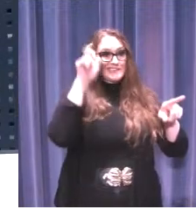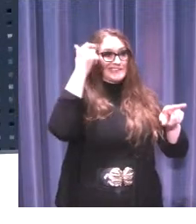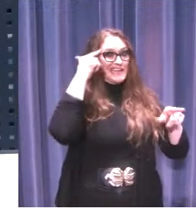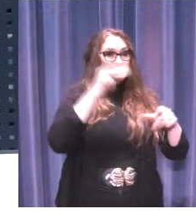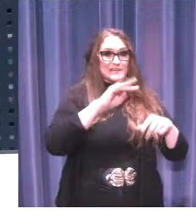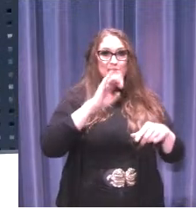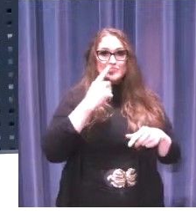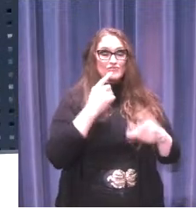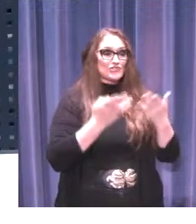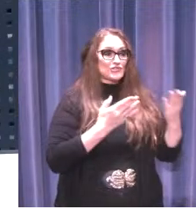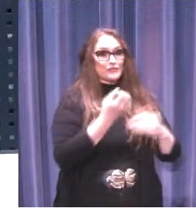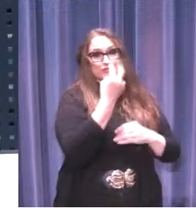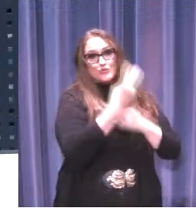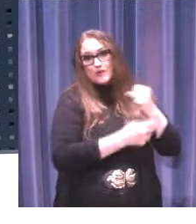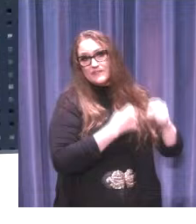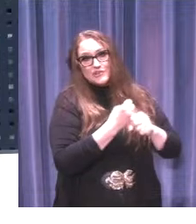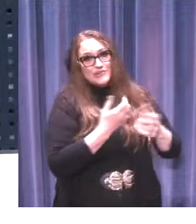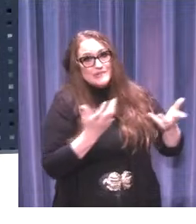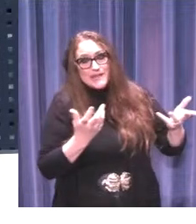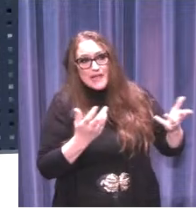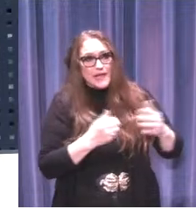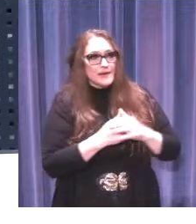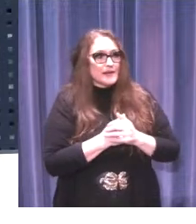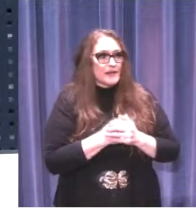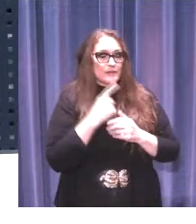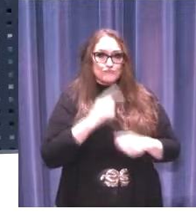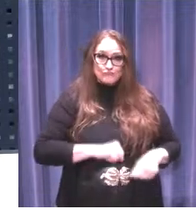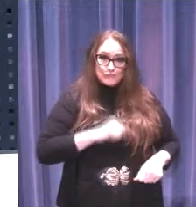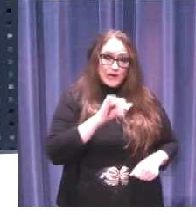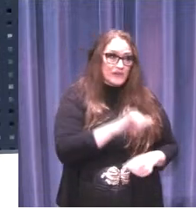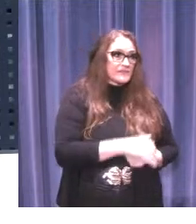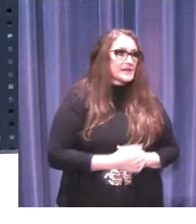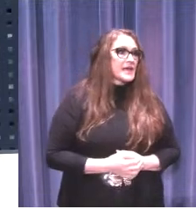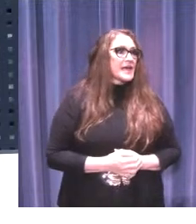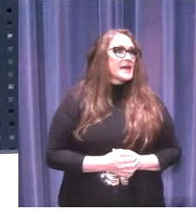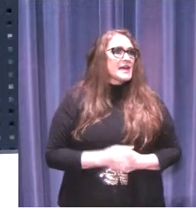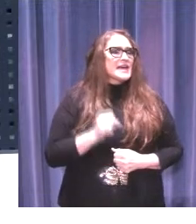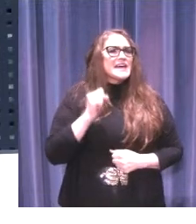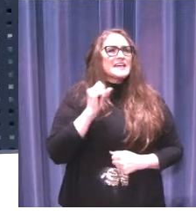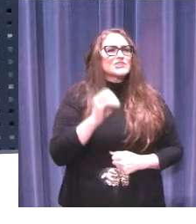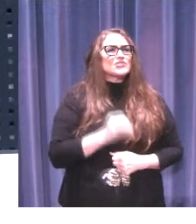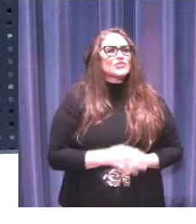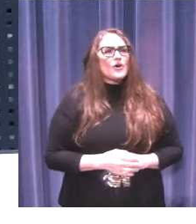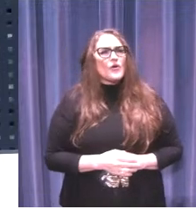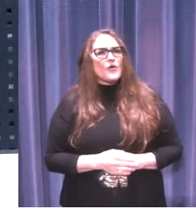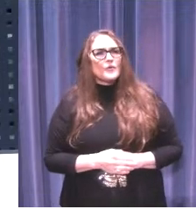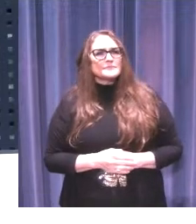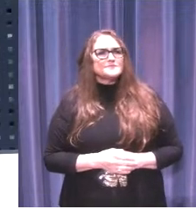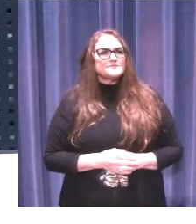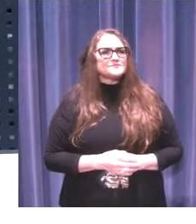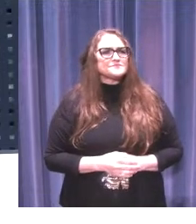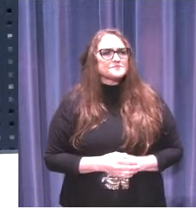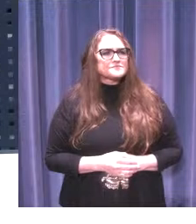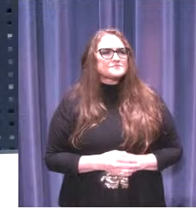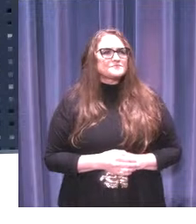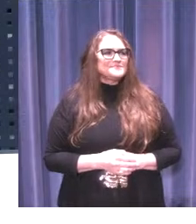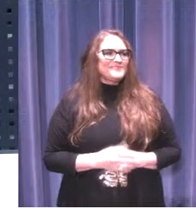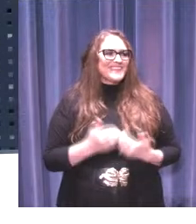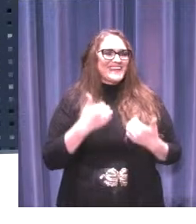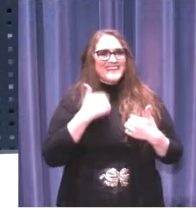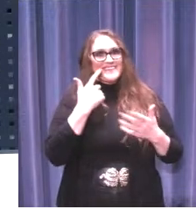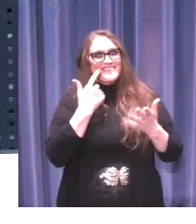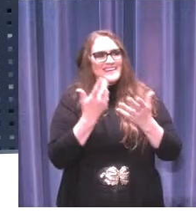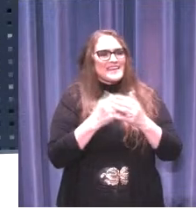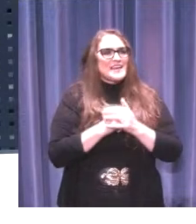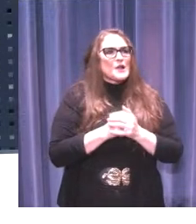and served for 12 years that I'm very proud of. And so I